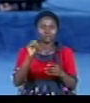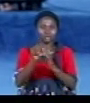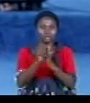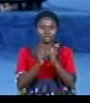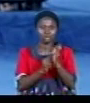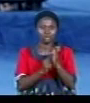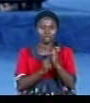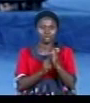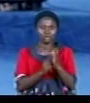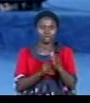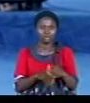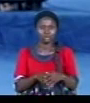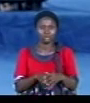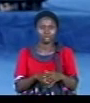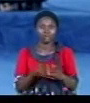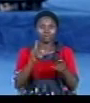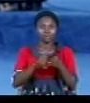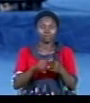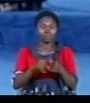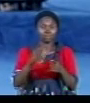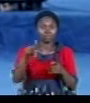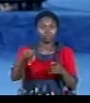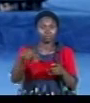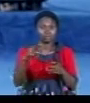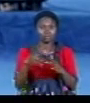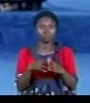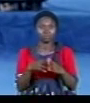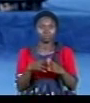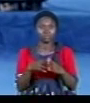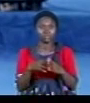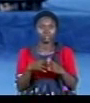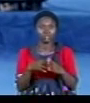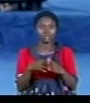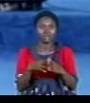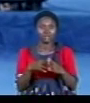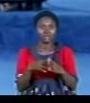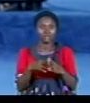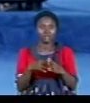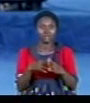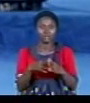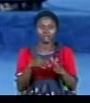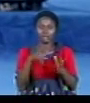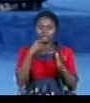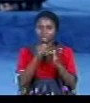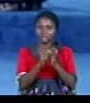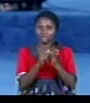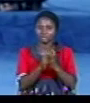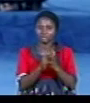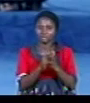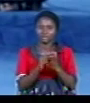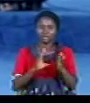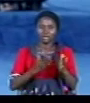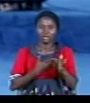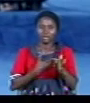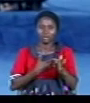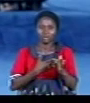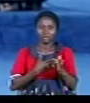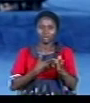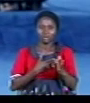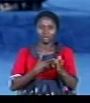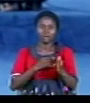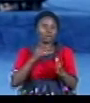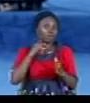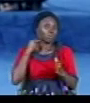with one of our pastors. So immediately I get here, he said that a pastor in the Lord is coming to Port Harcourt.